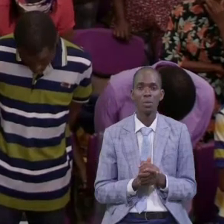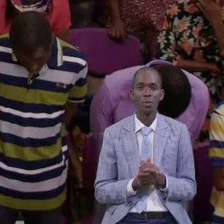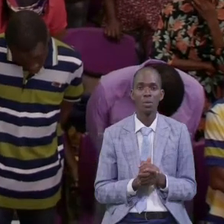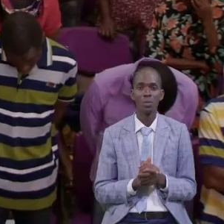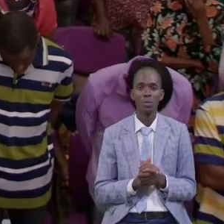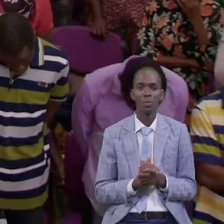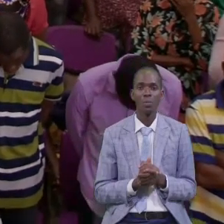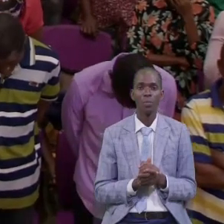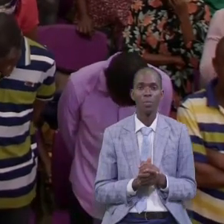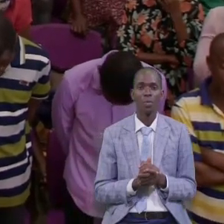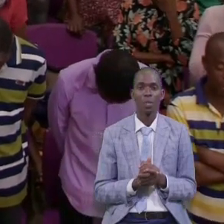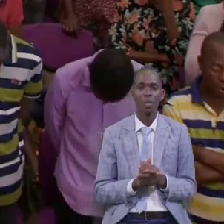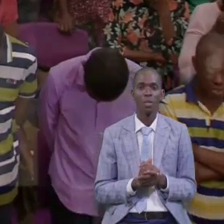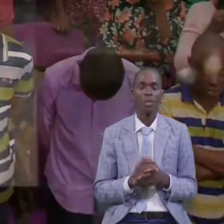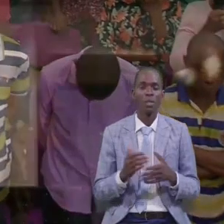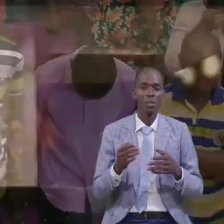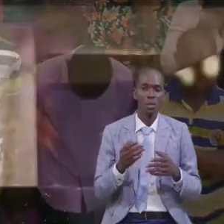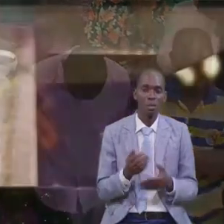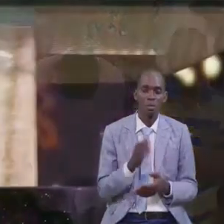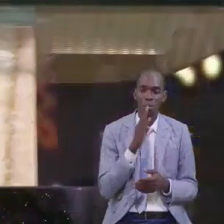Peculiar experience.